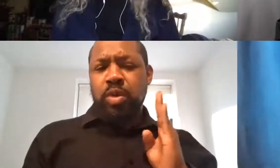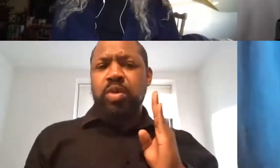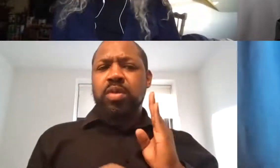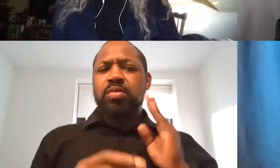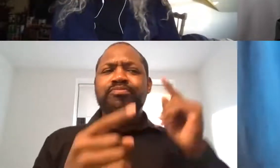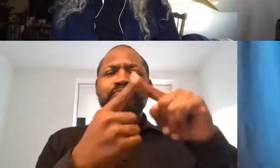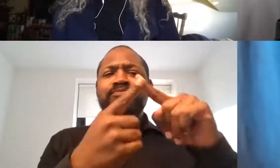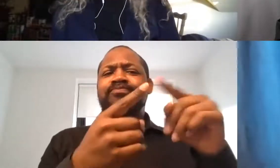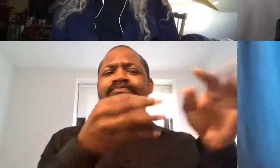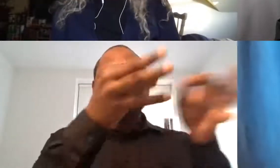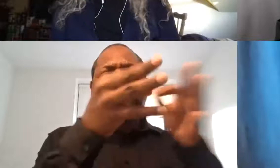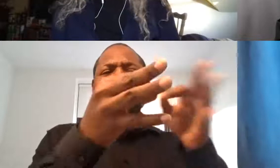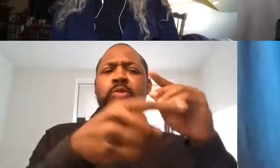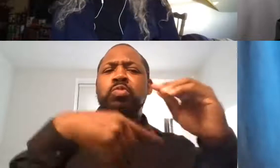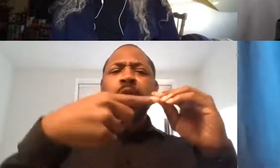to join their board